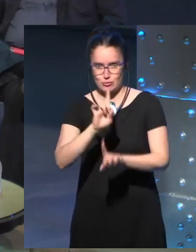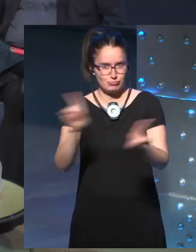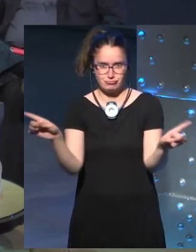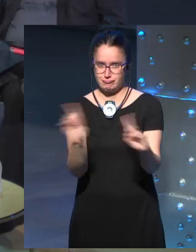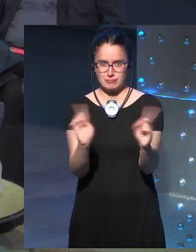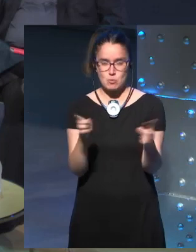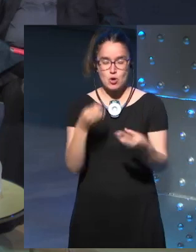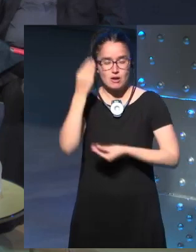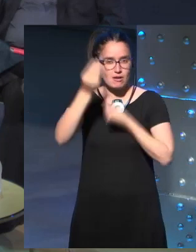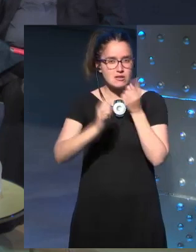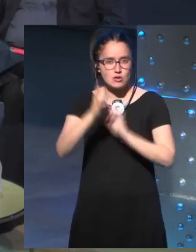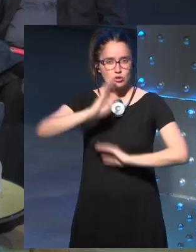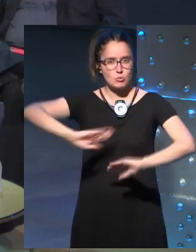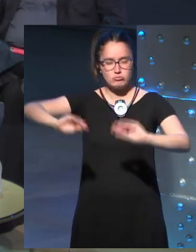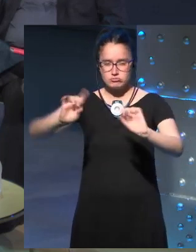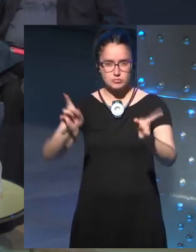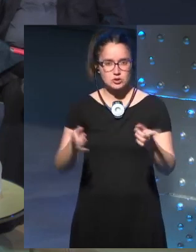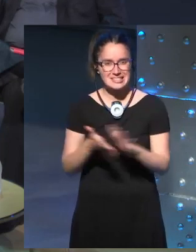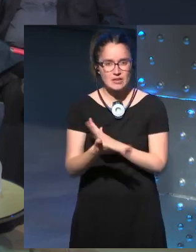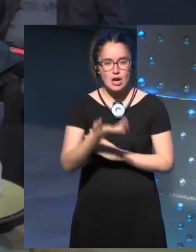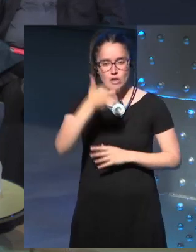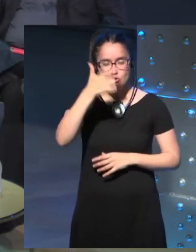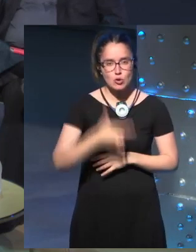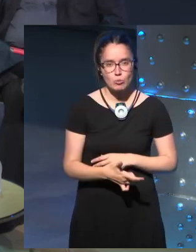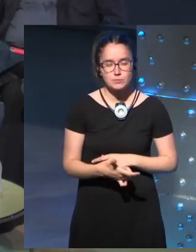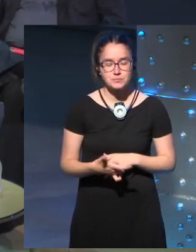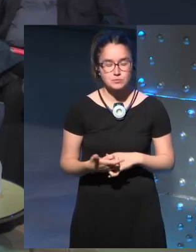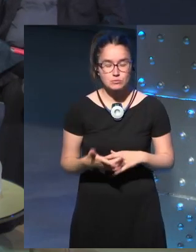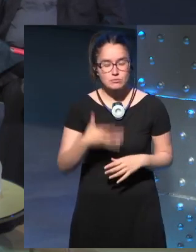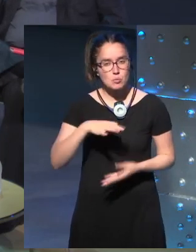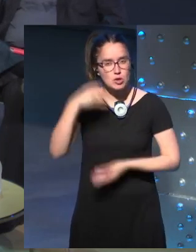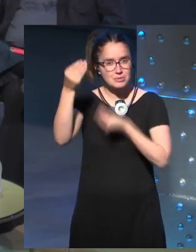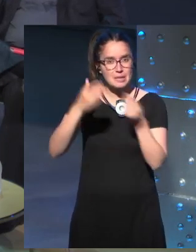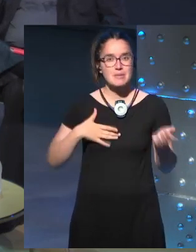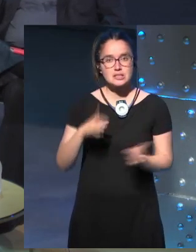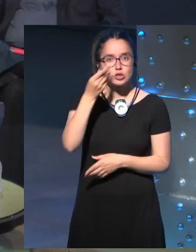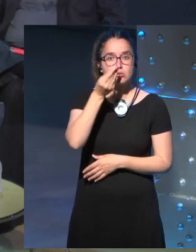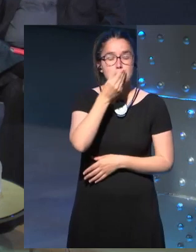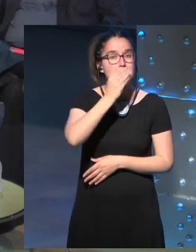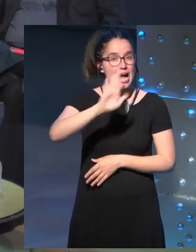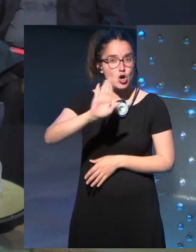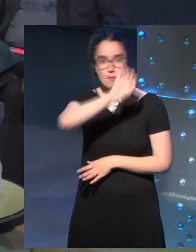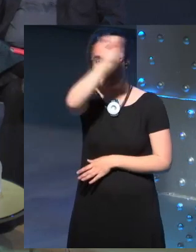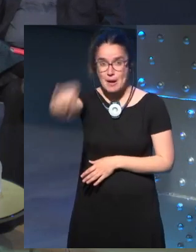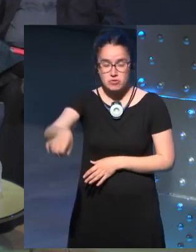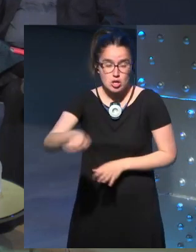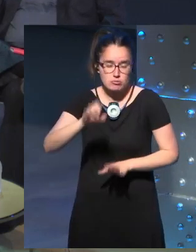in your gods. I might think that my gods are better than your gods, and I do. Liverpool's gods are the best